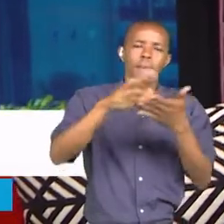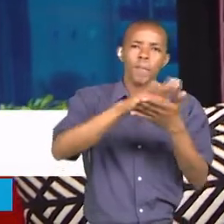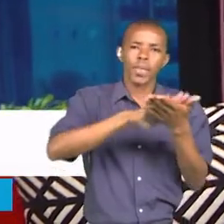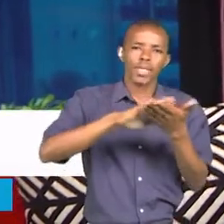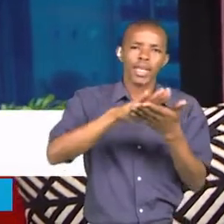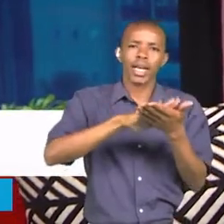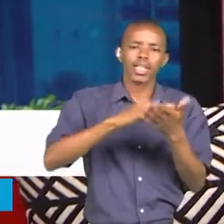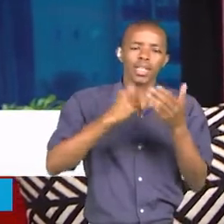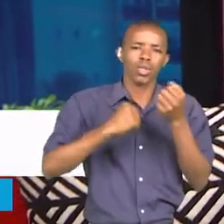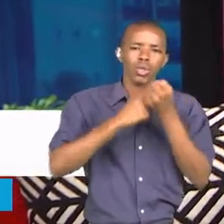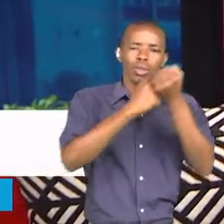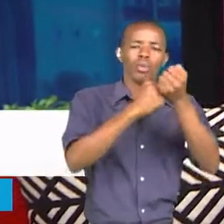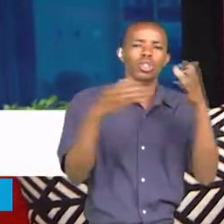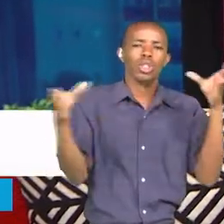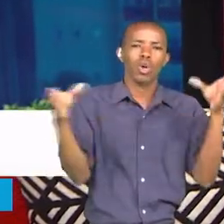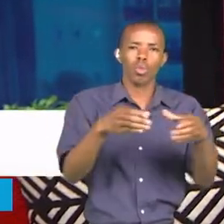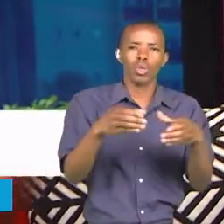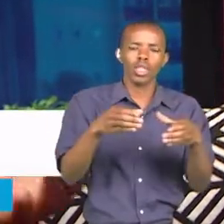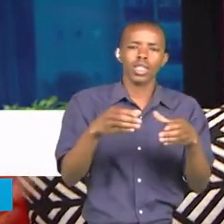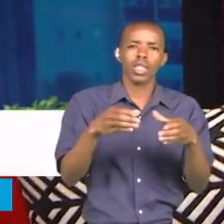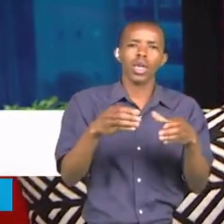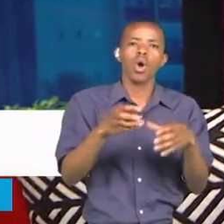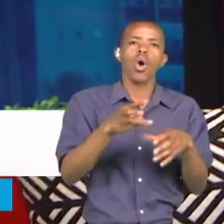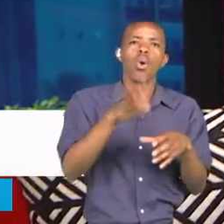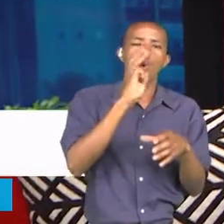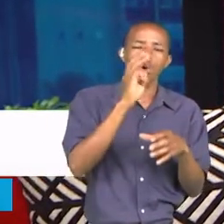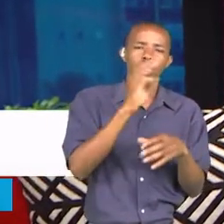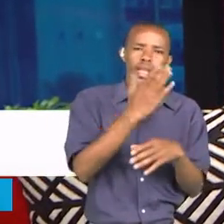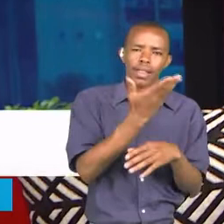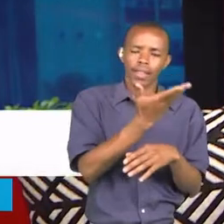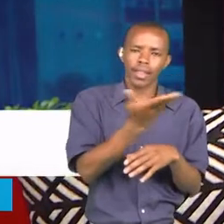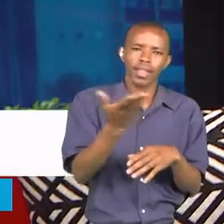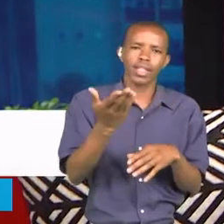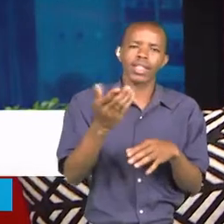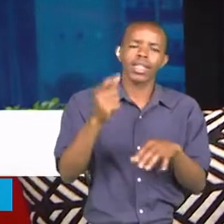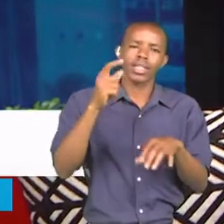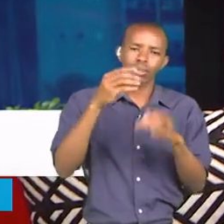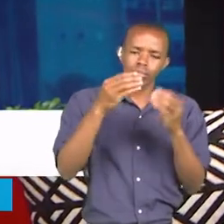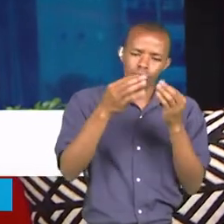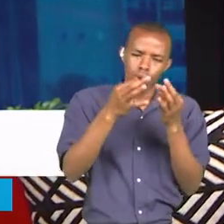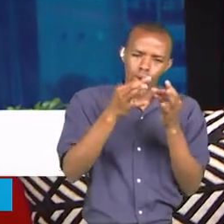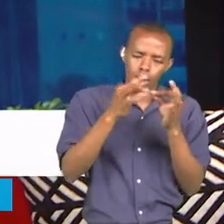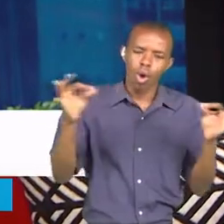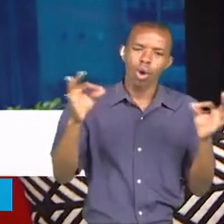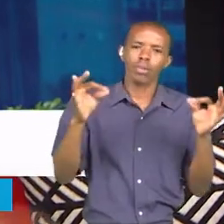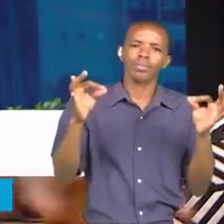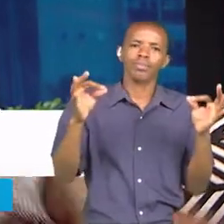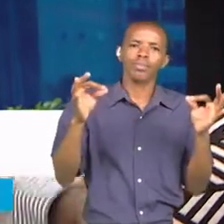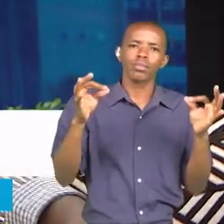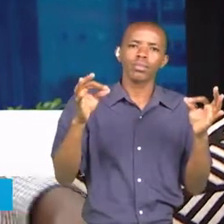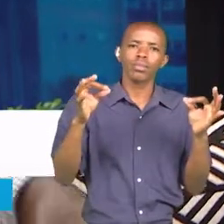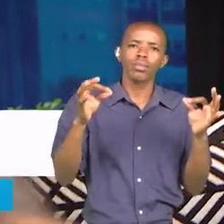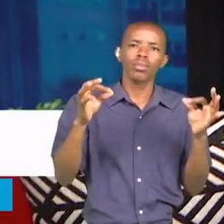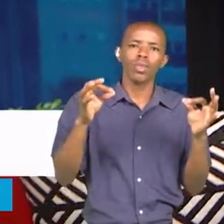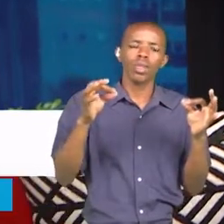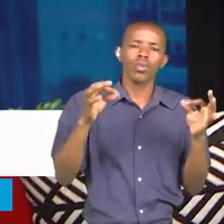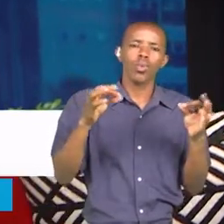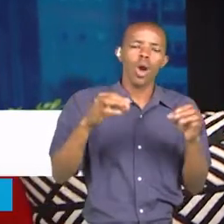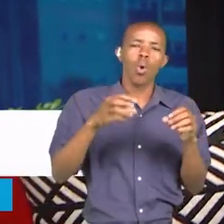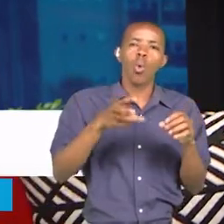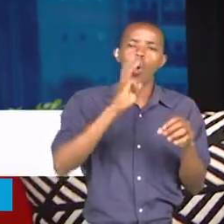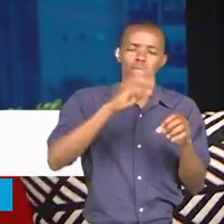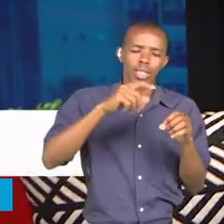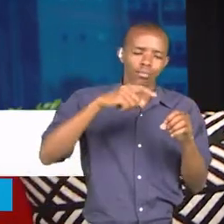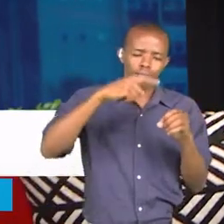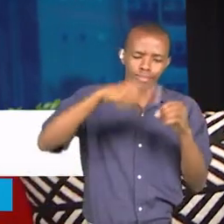to support these communities. Of course, the water facilities will be there in the long term, because you have drilled a borehole, you come